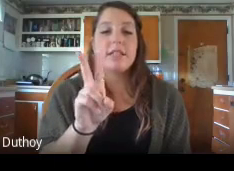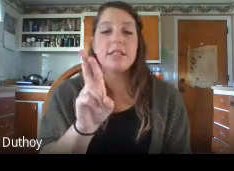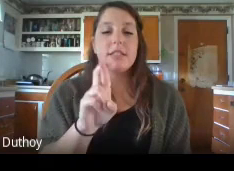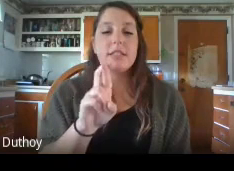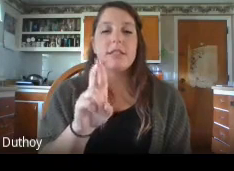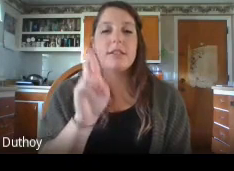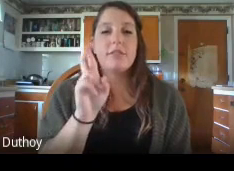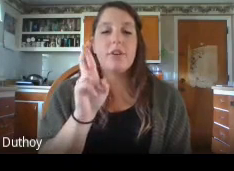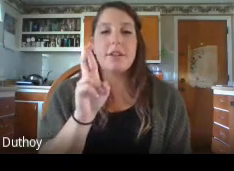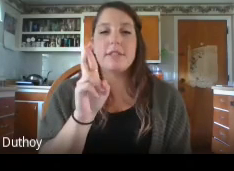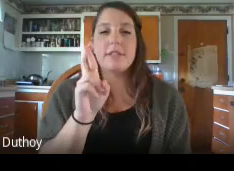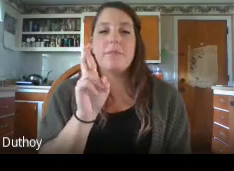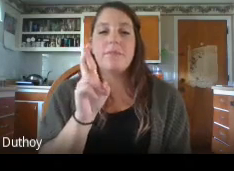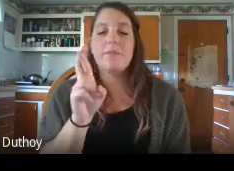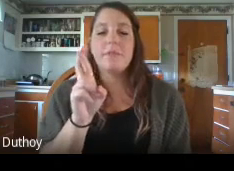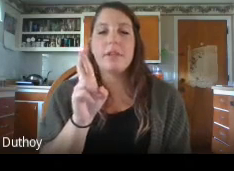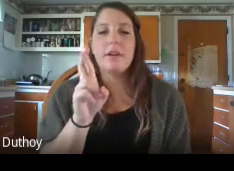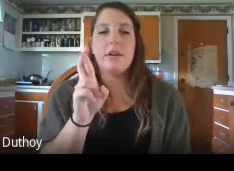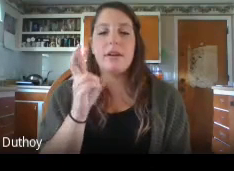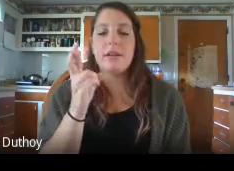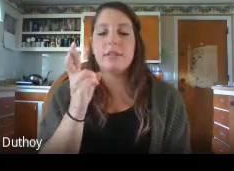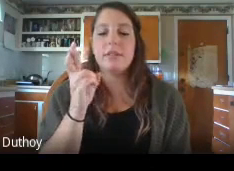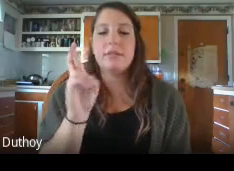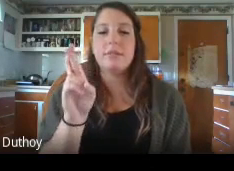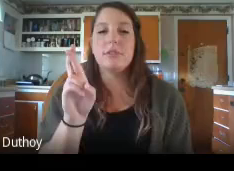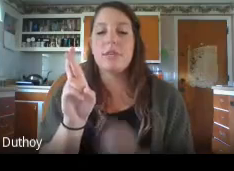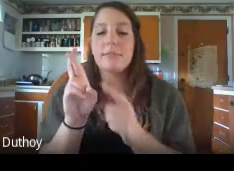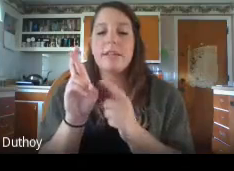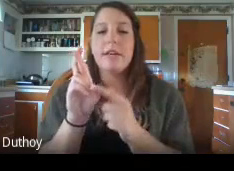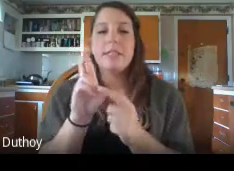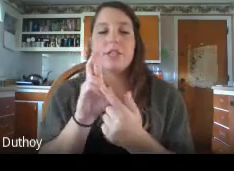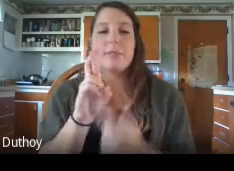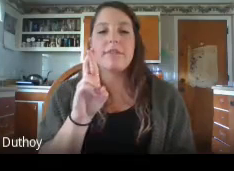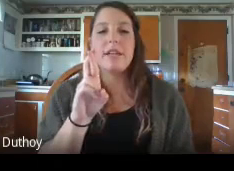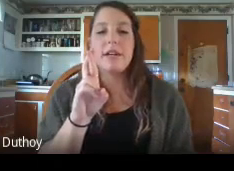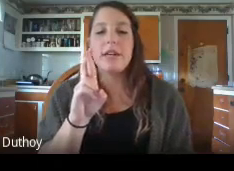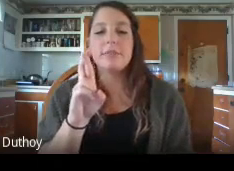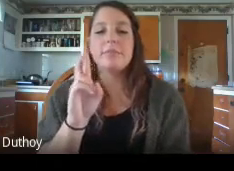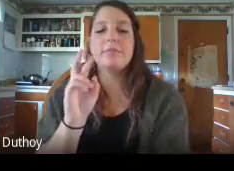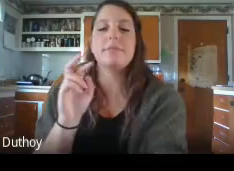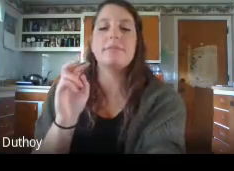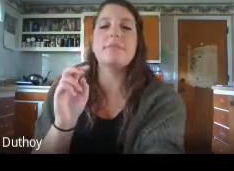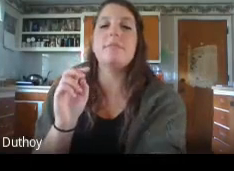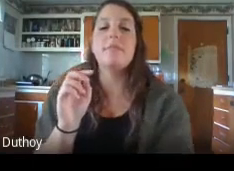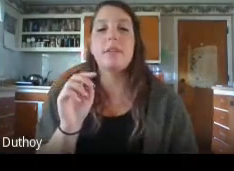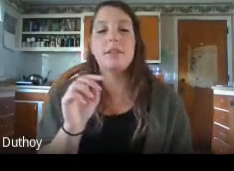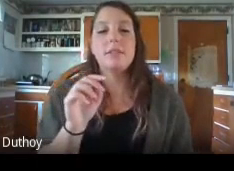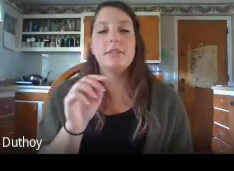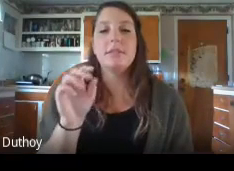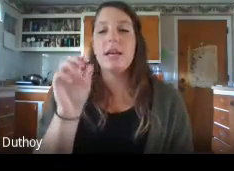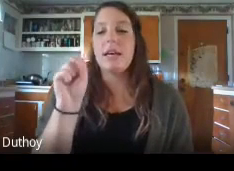sign fingers, cross them. R. Notice my thumb is touching my finger.